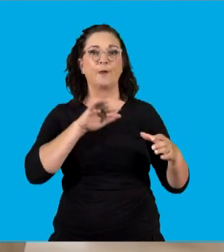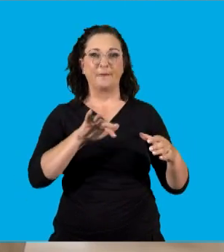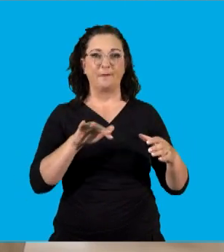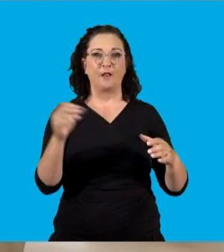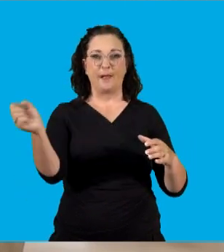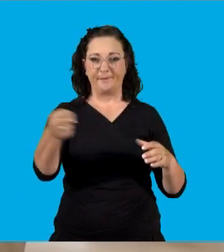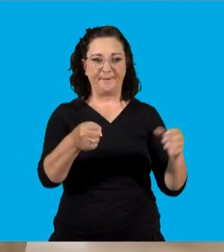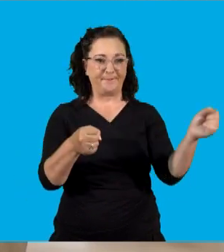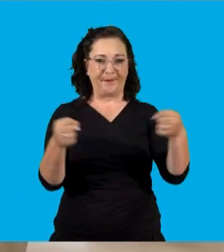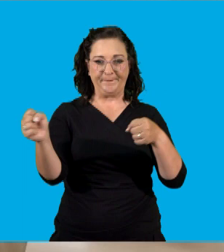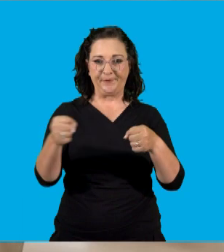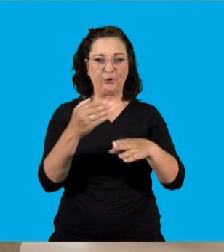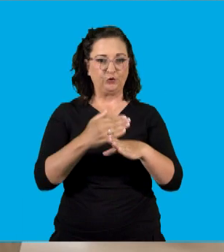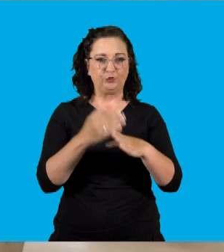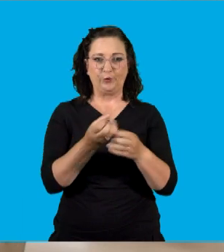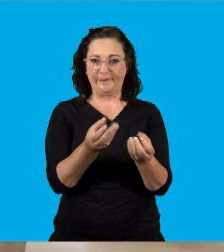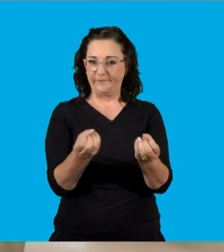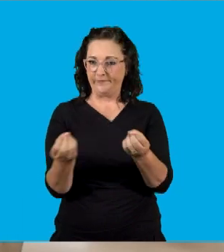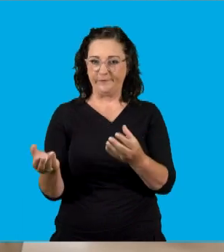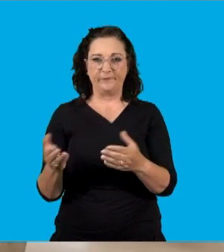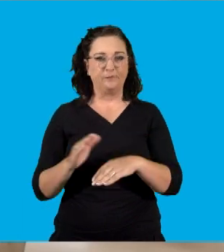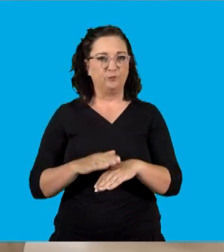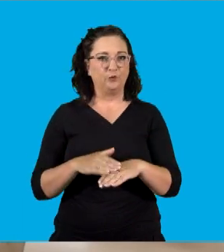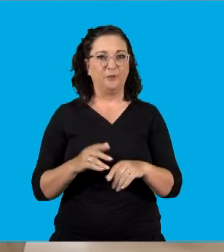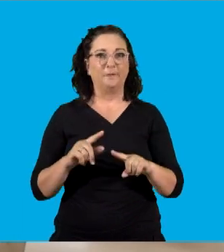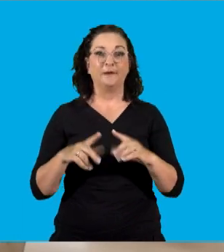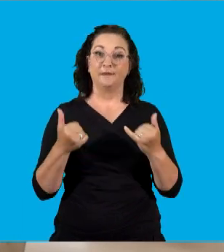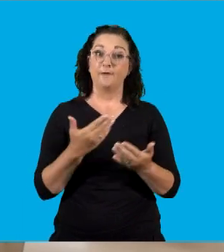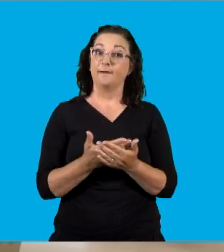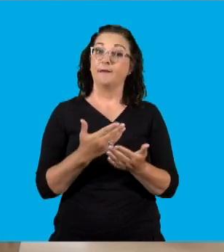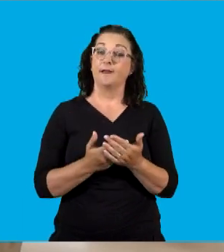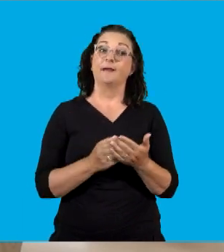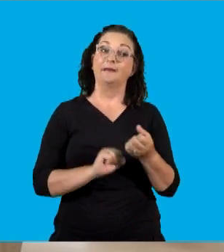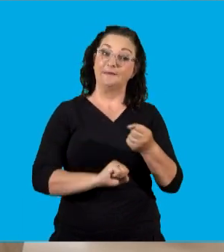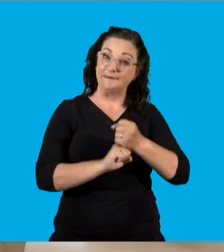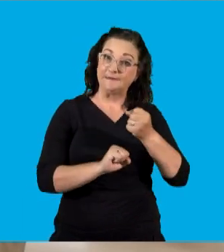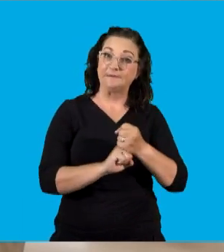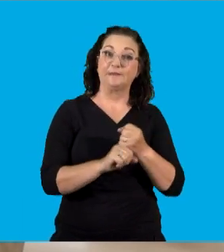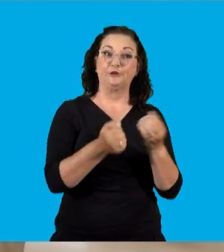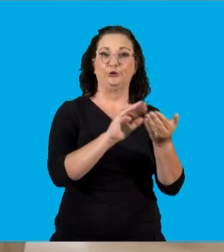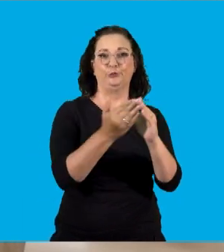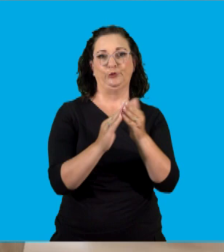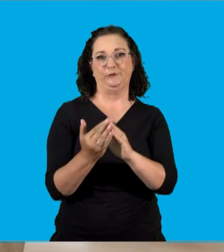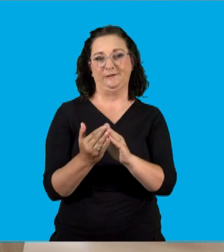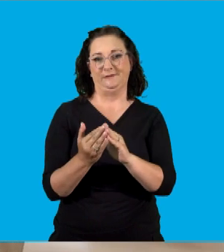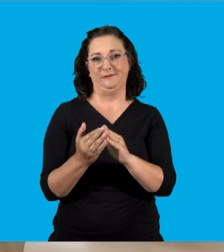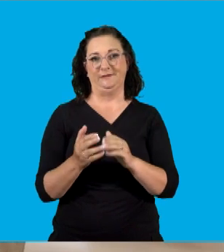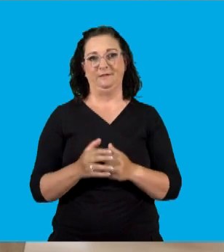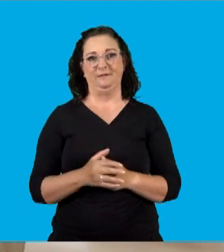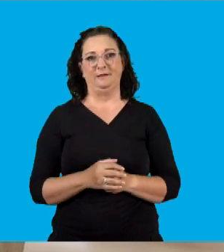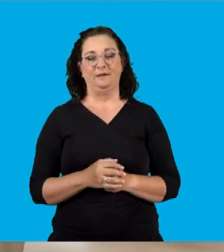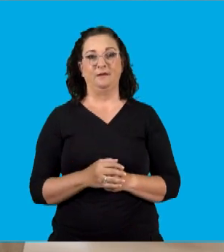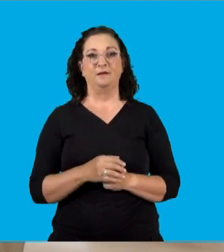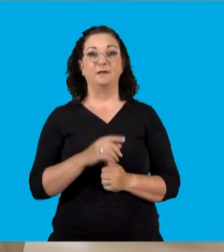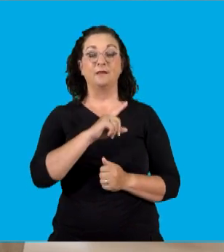from the community, now businesses are forced to come up with programs that are going to assist communities to